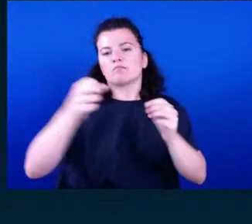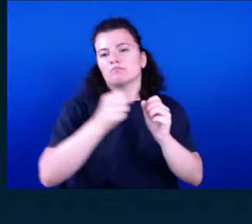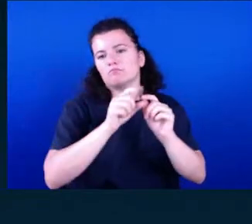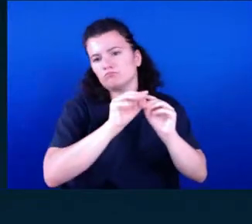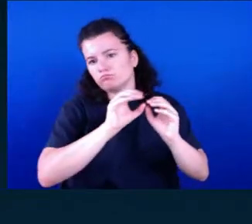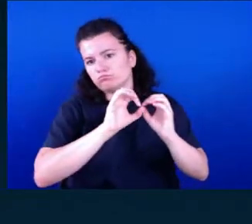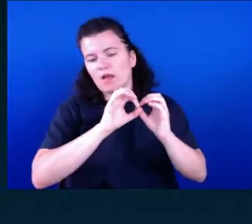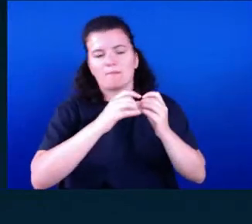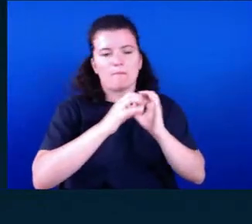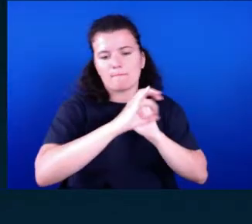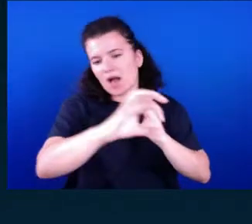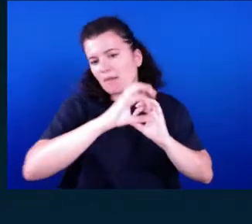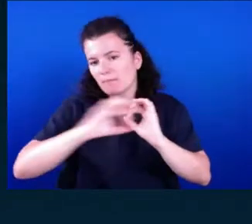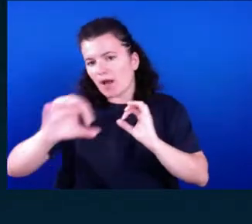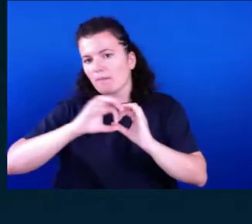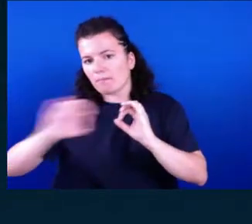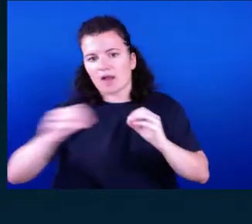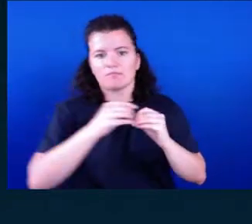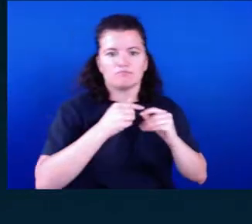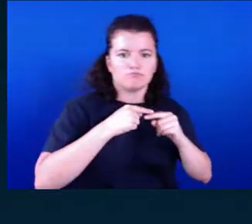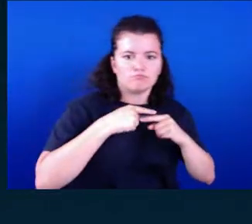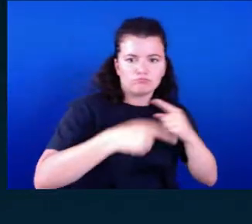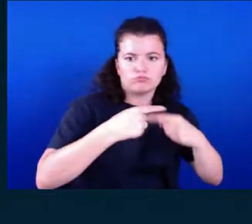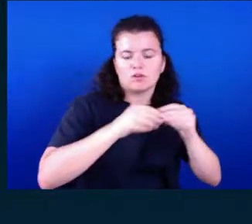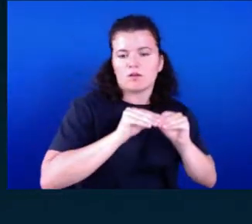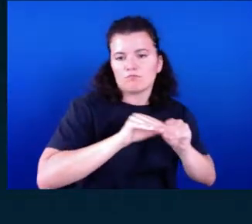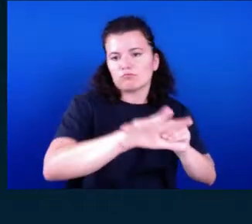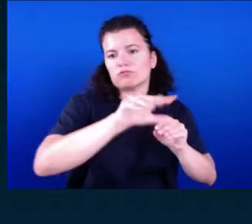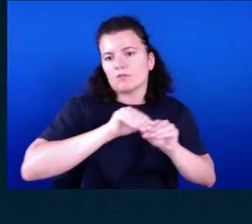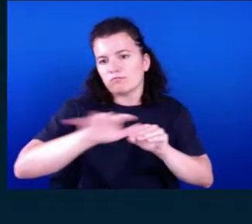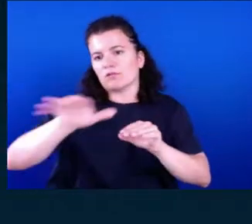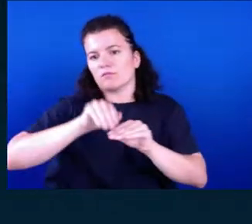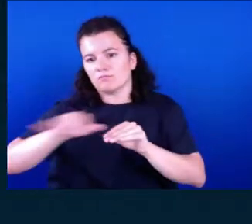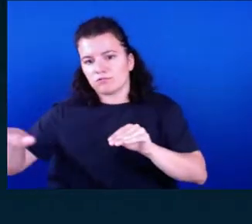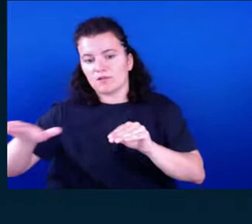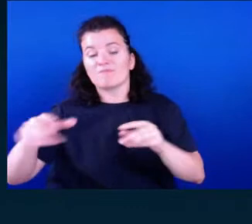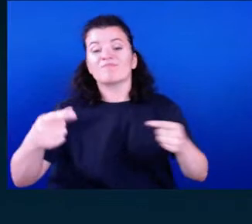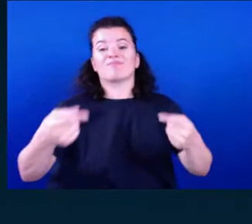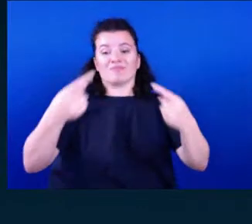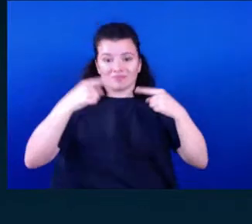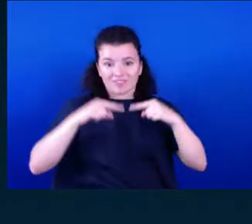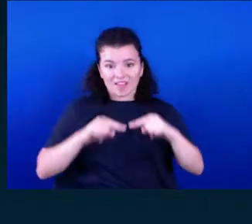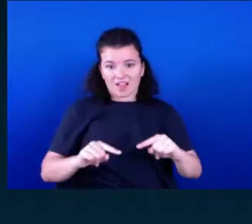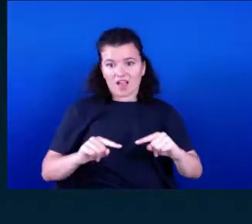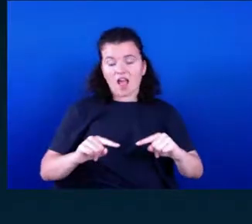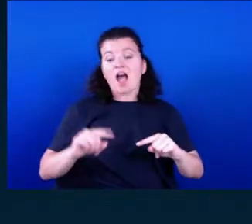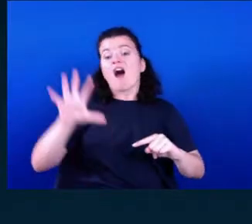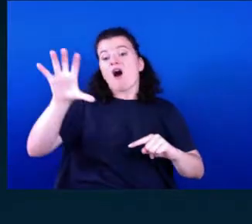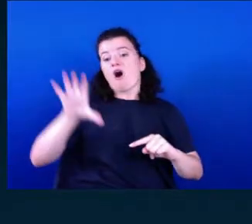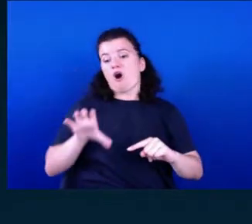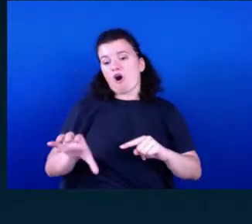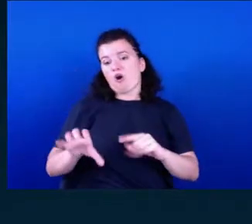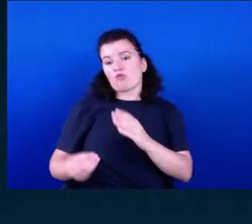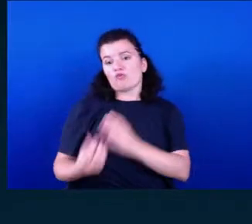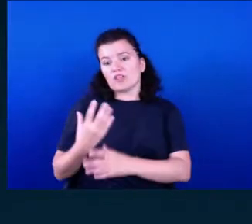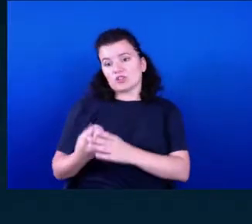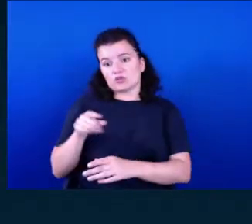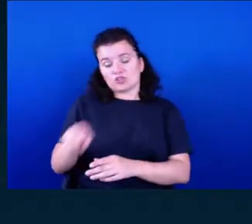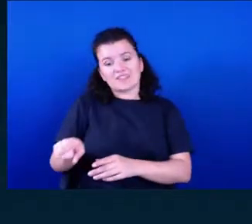And aside with sidecar pattern, you have another another resource group with a logic